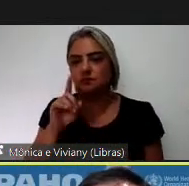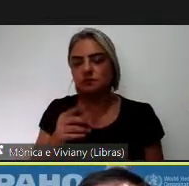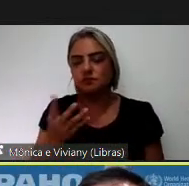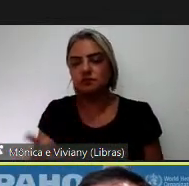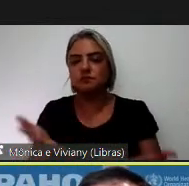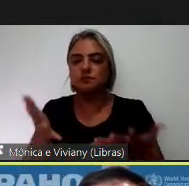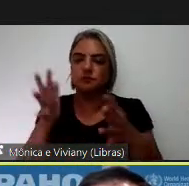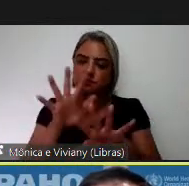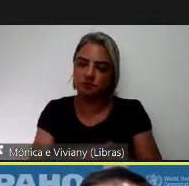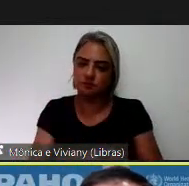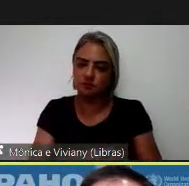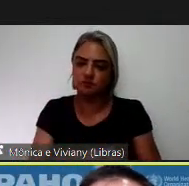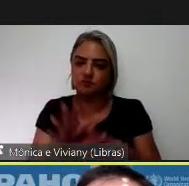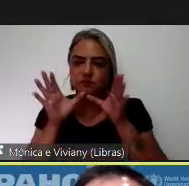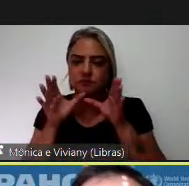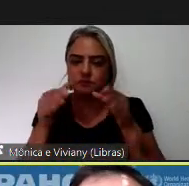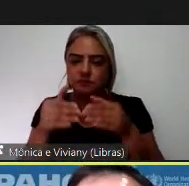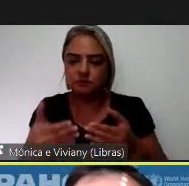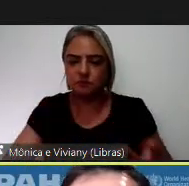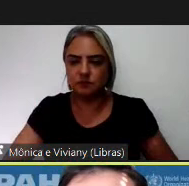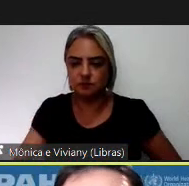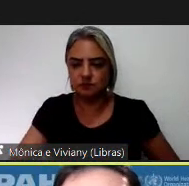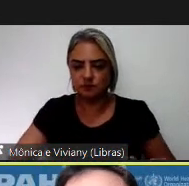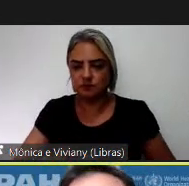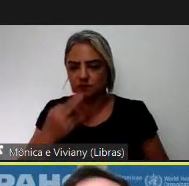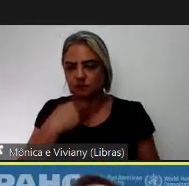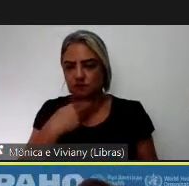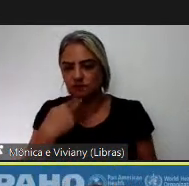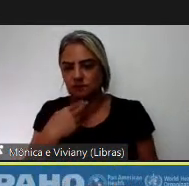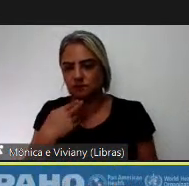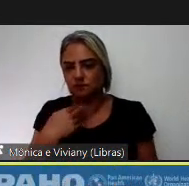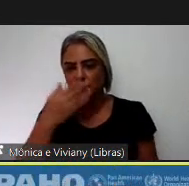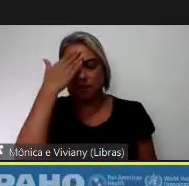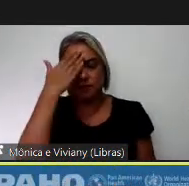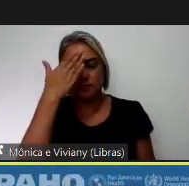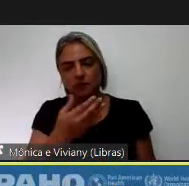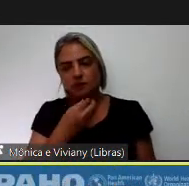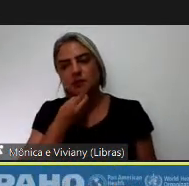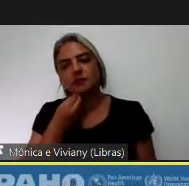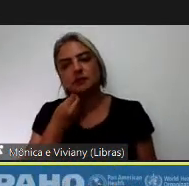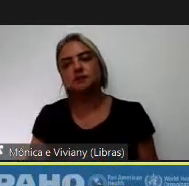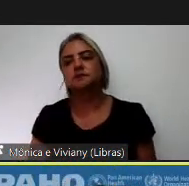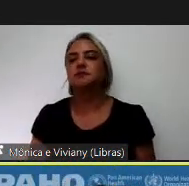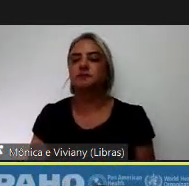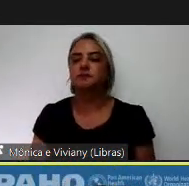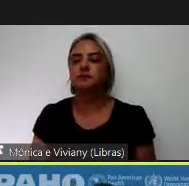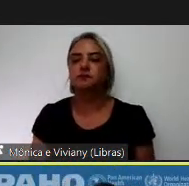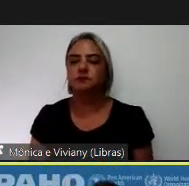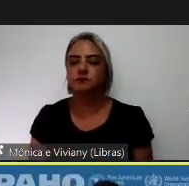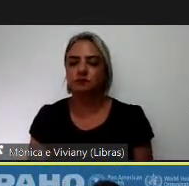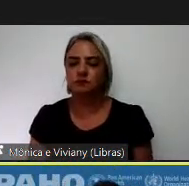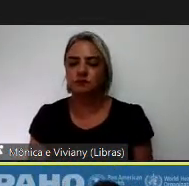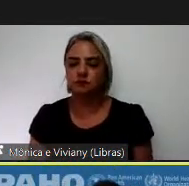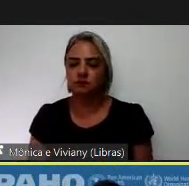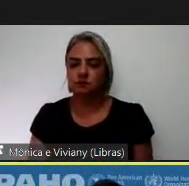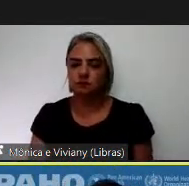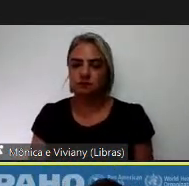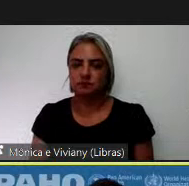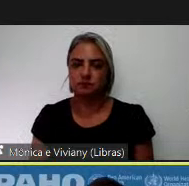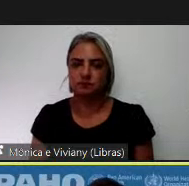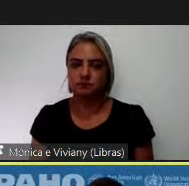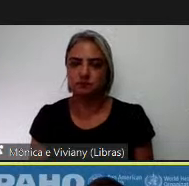services with an inclusion that is more central to nutrition services. Thank you very much.